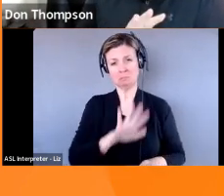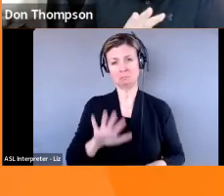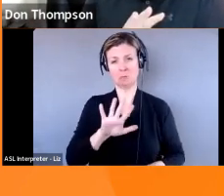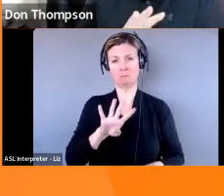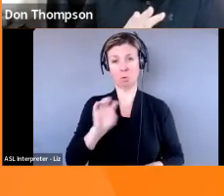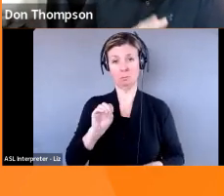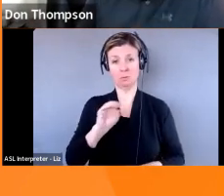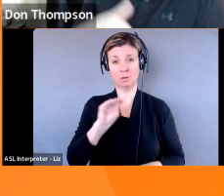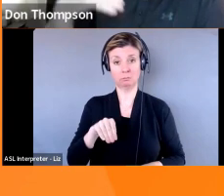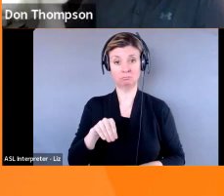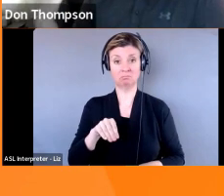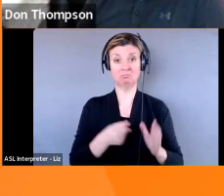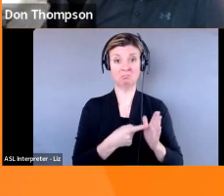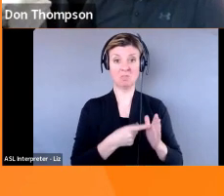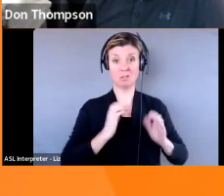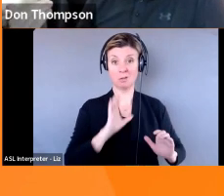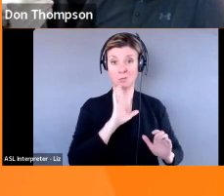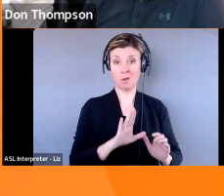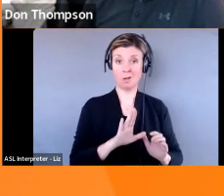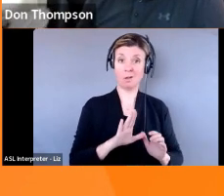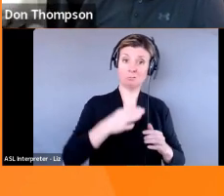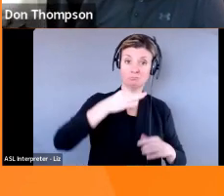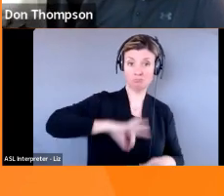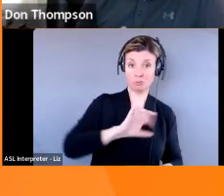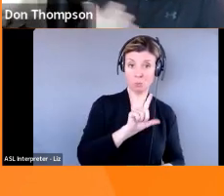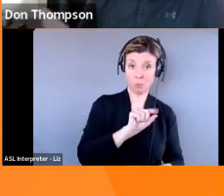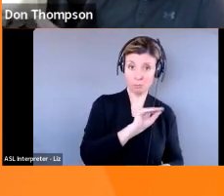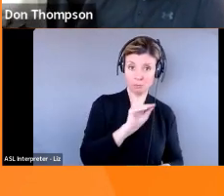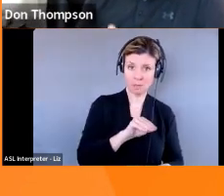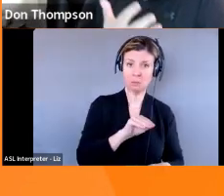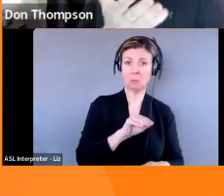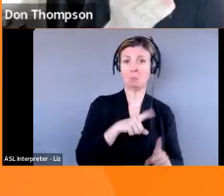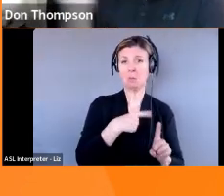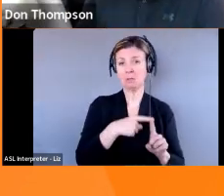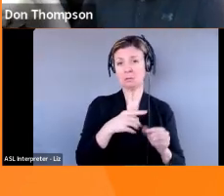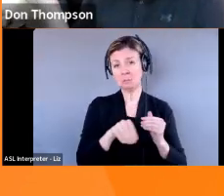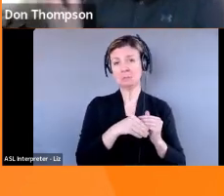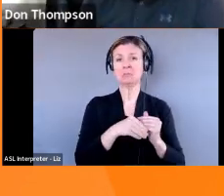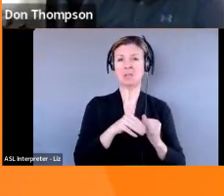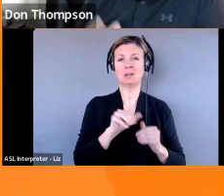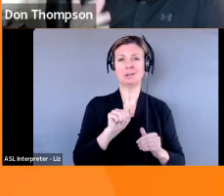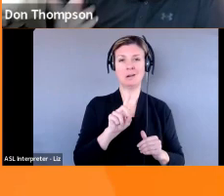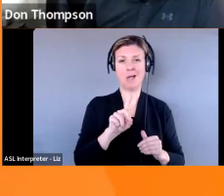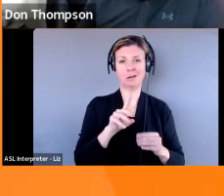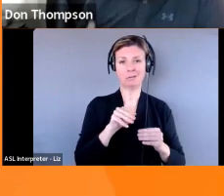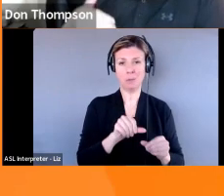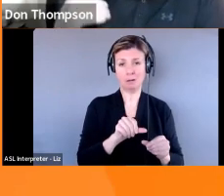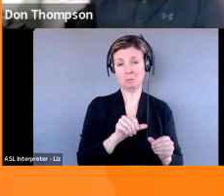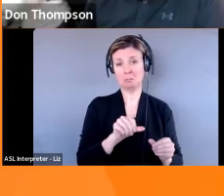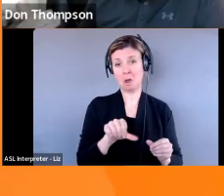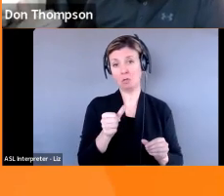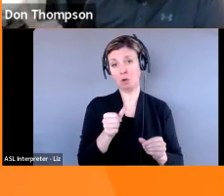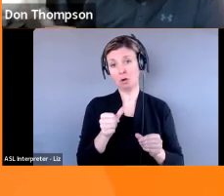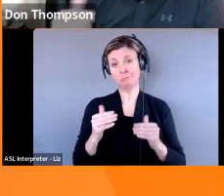make 20%. We then have some ad spend. Okay. I have some clients where we actually make more than that. It just depends on the category,